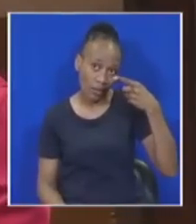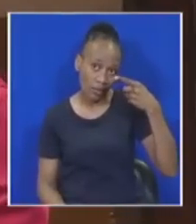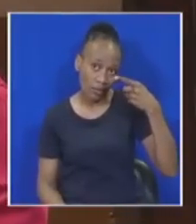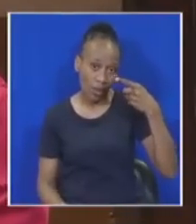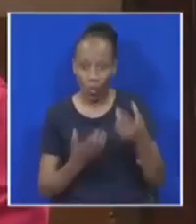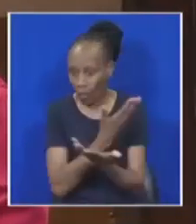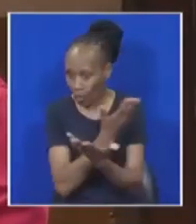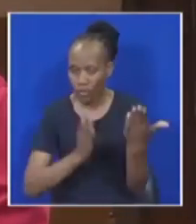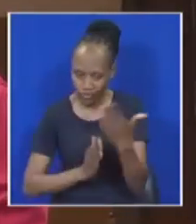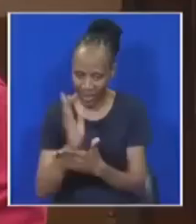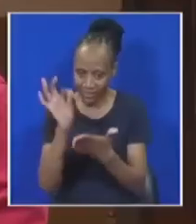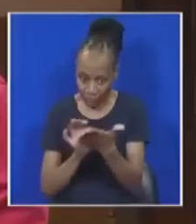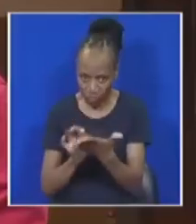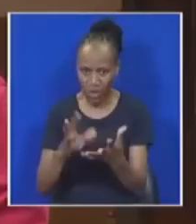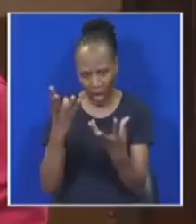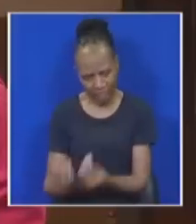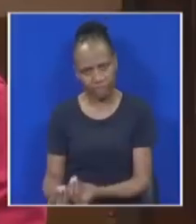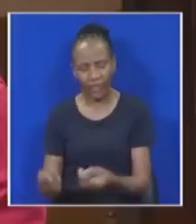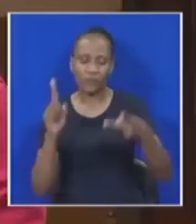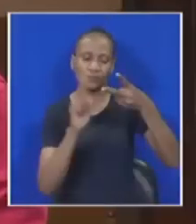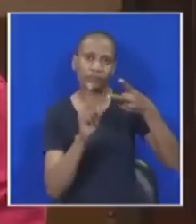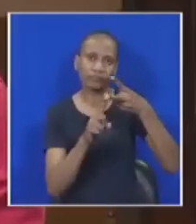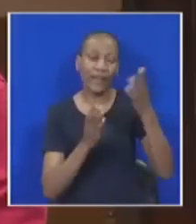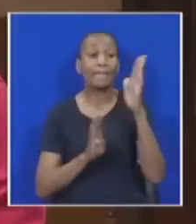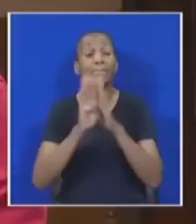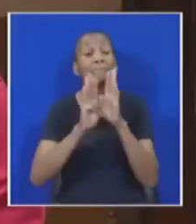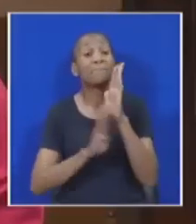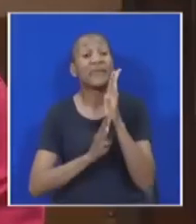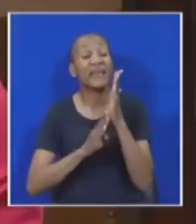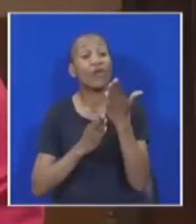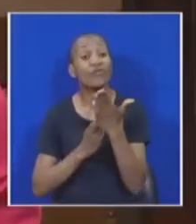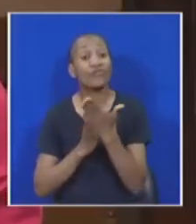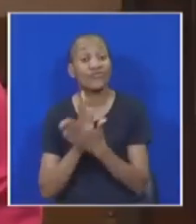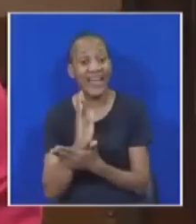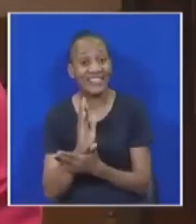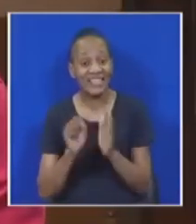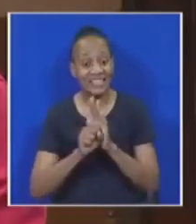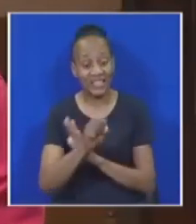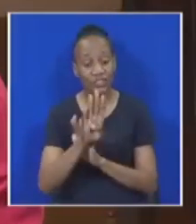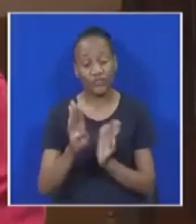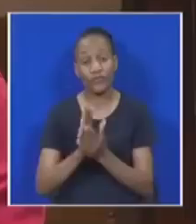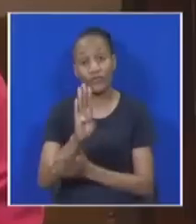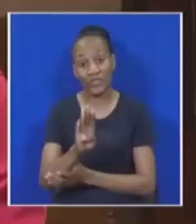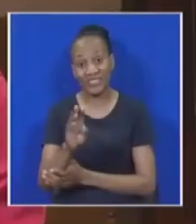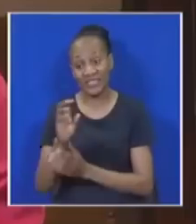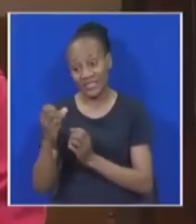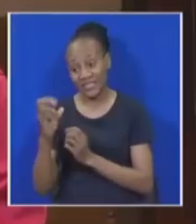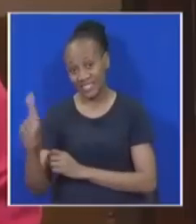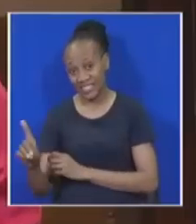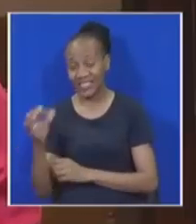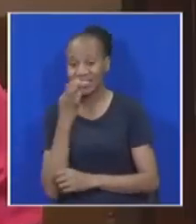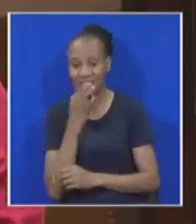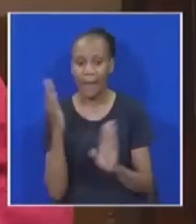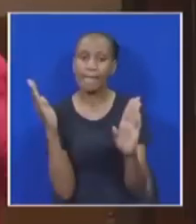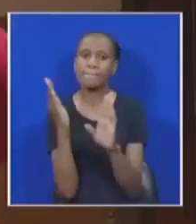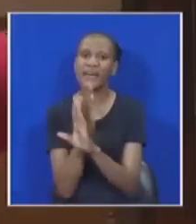a right to vote. And two, the Bill of Rights, Section 14, Number D says that we have a right to